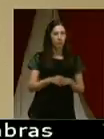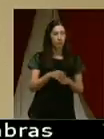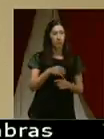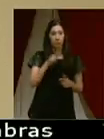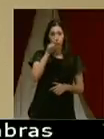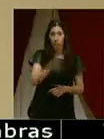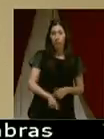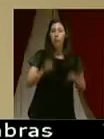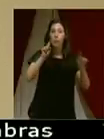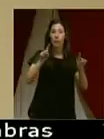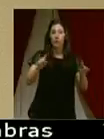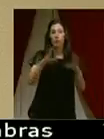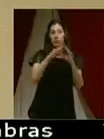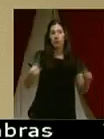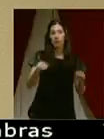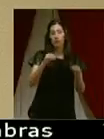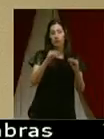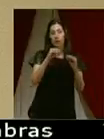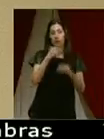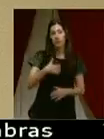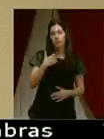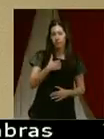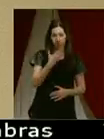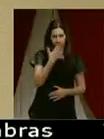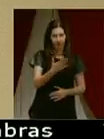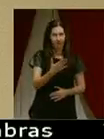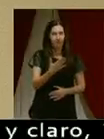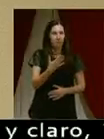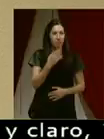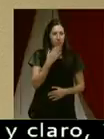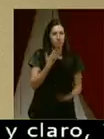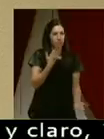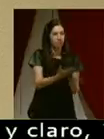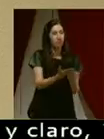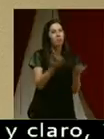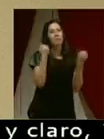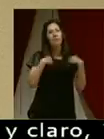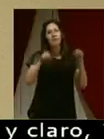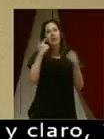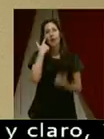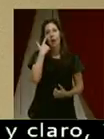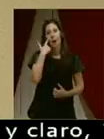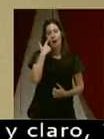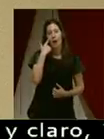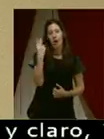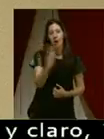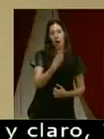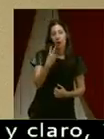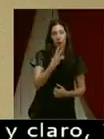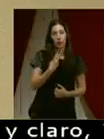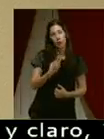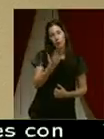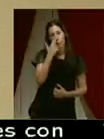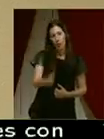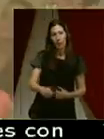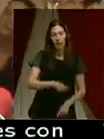And I quote, I'm quoting a professor from Seville by saying this, and I told him, listen,